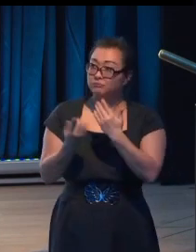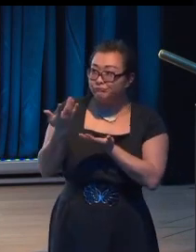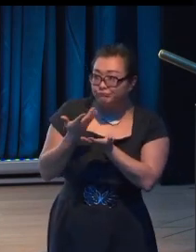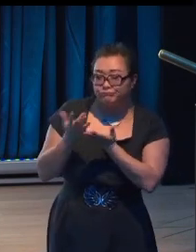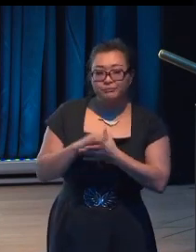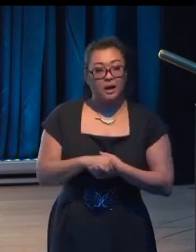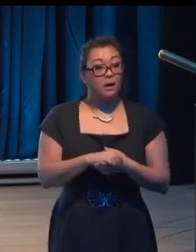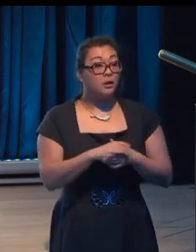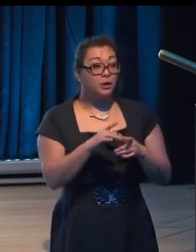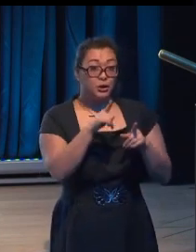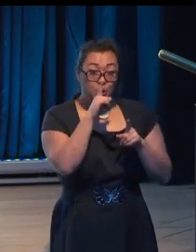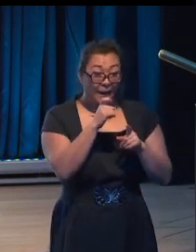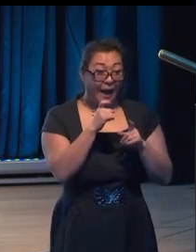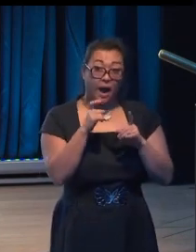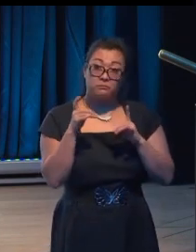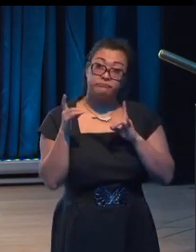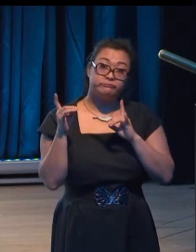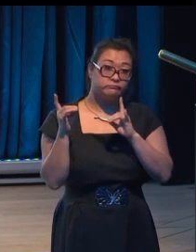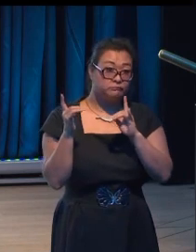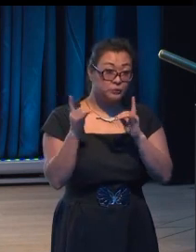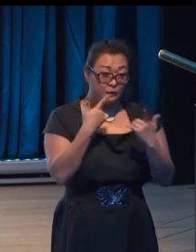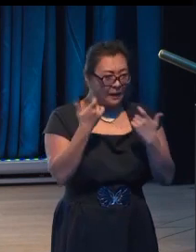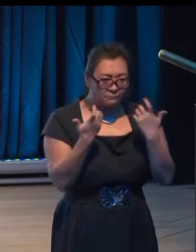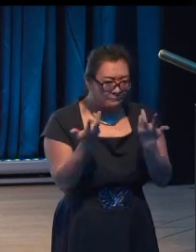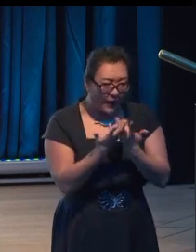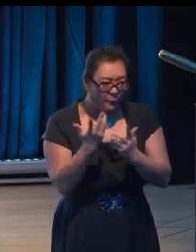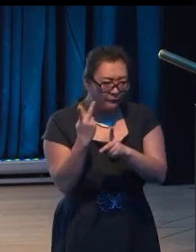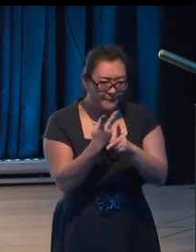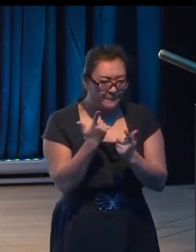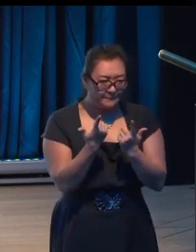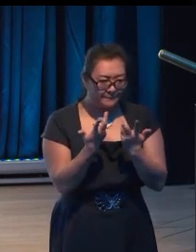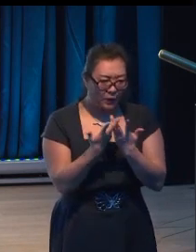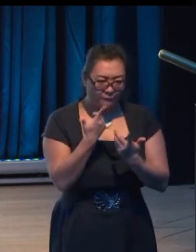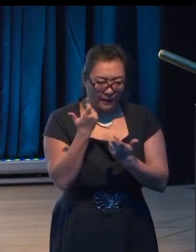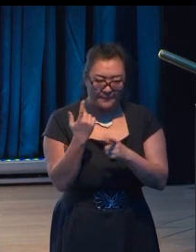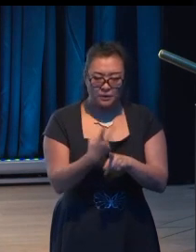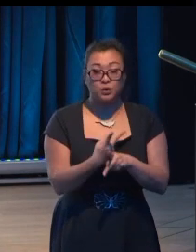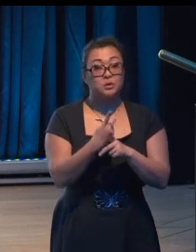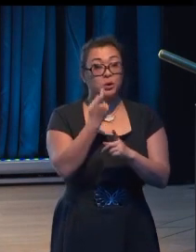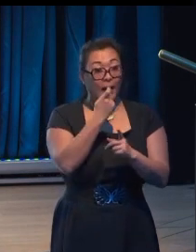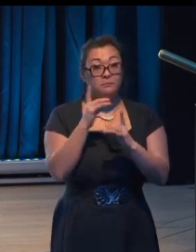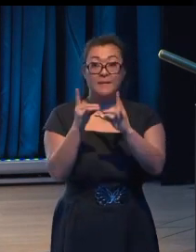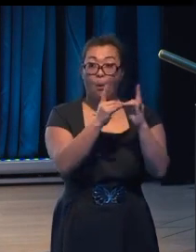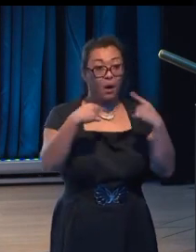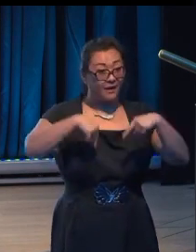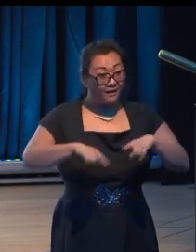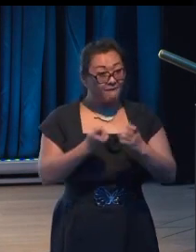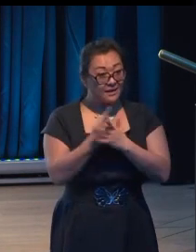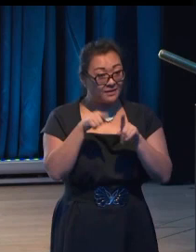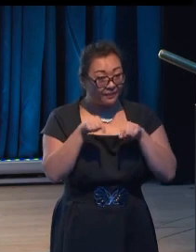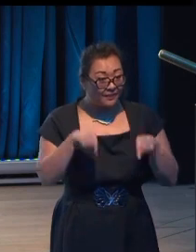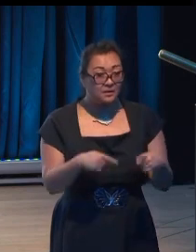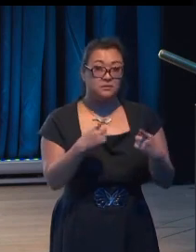this, joining a guild or a writers group, even asking friends in the industry for recommendations are all really good ways to start networking and meeting other